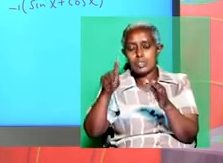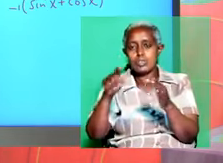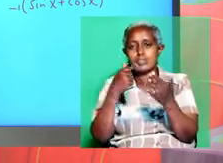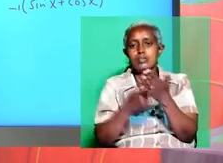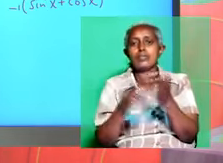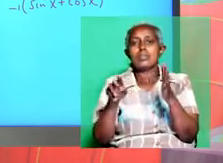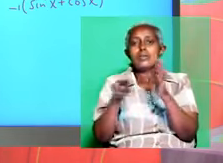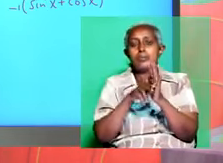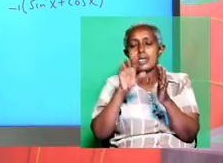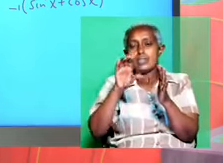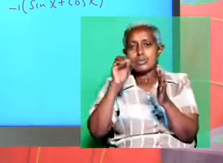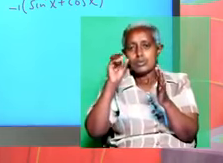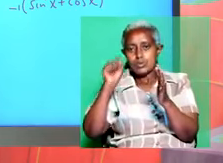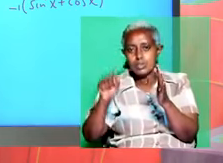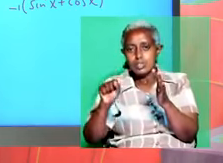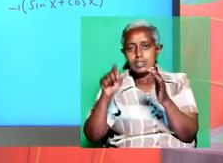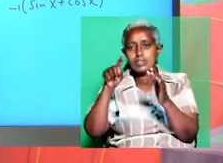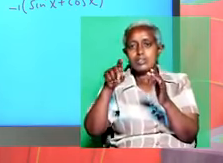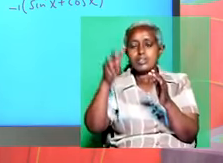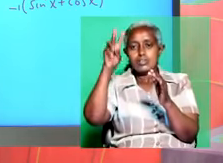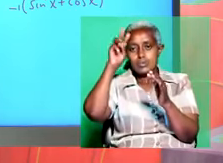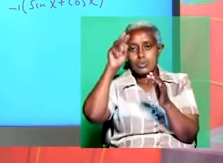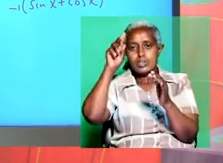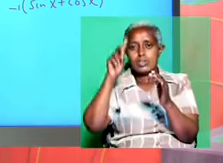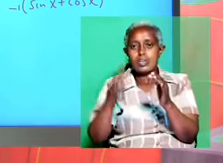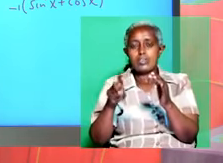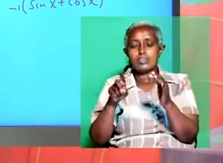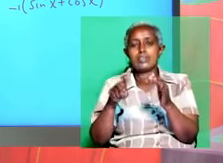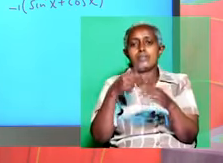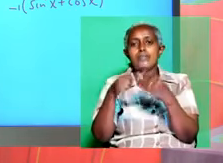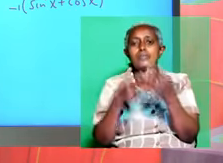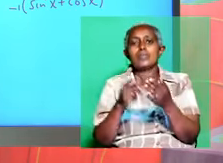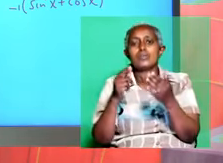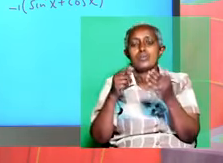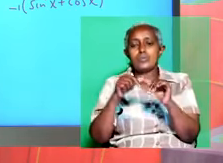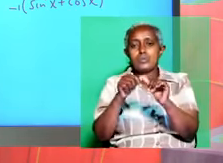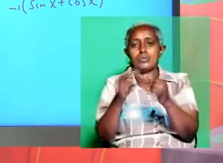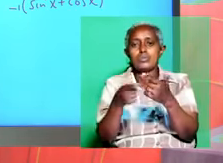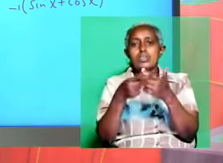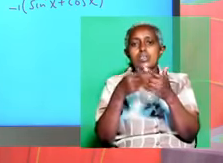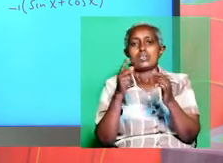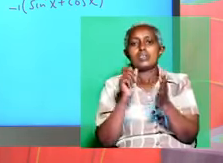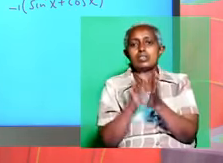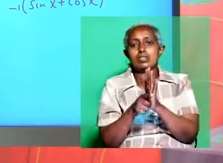minus cosec squared x. Now let's continue to the second example.